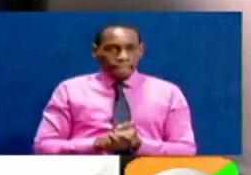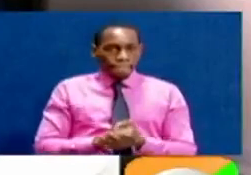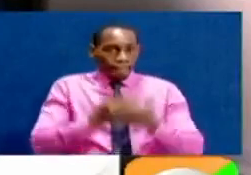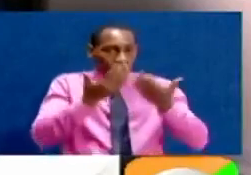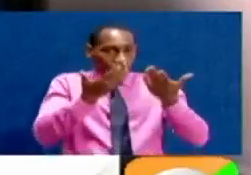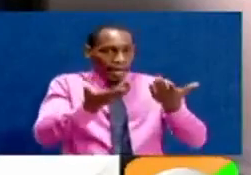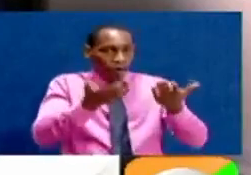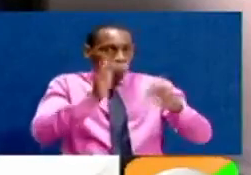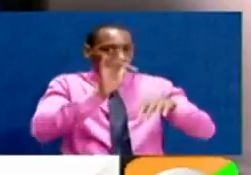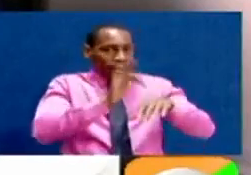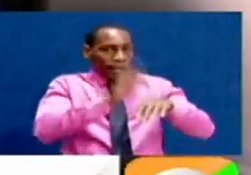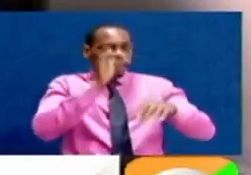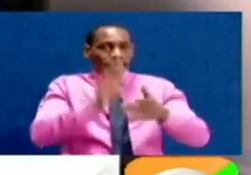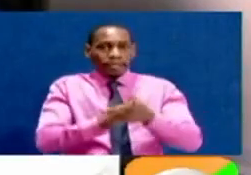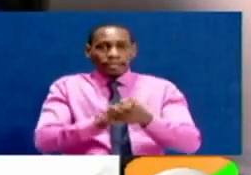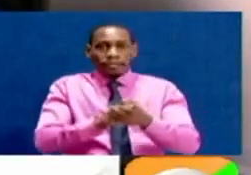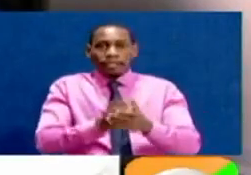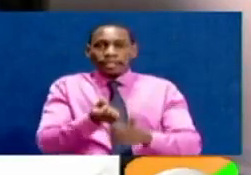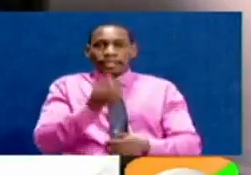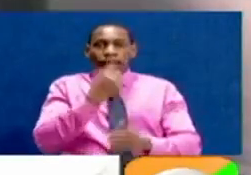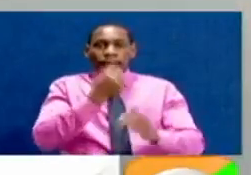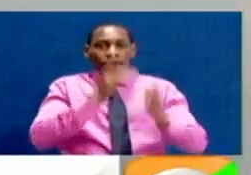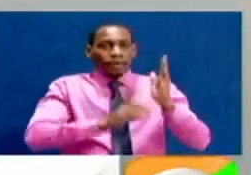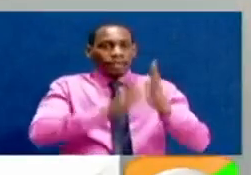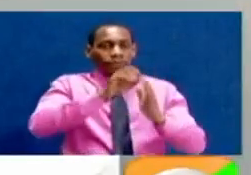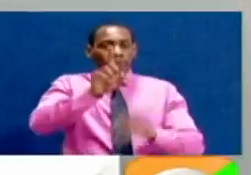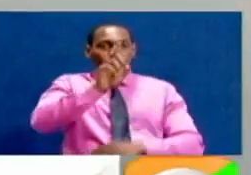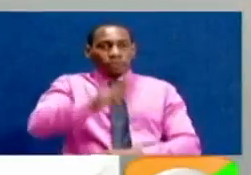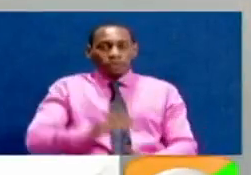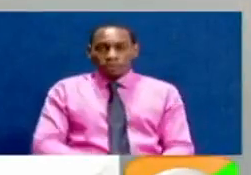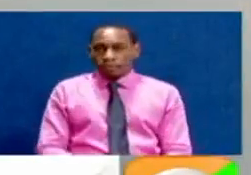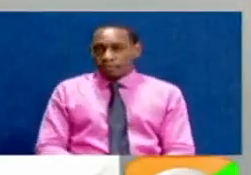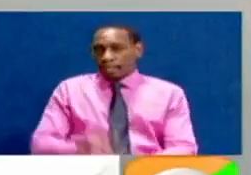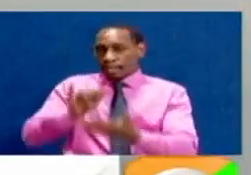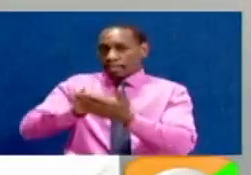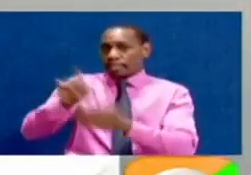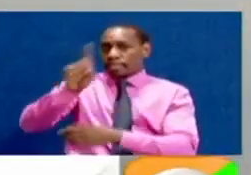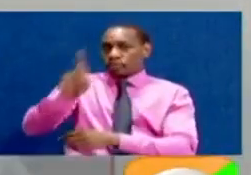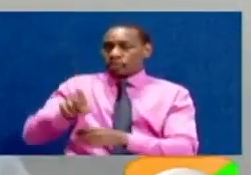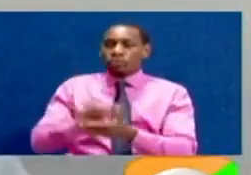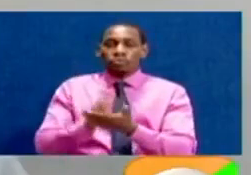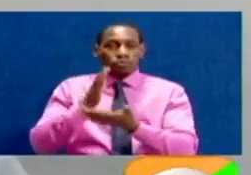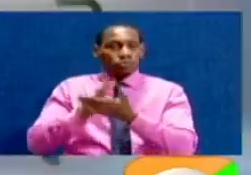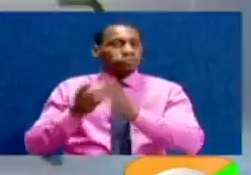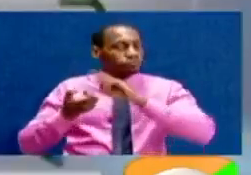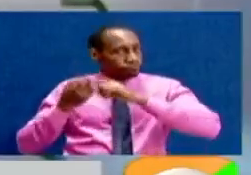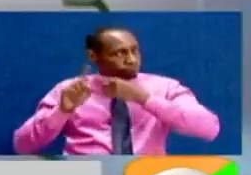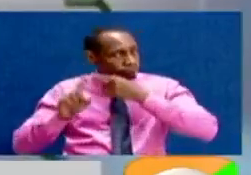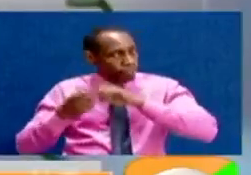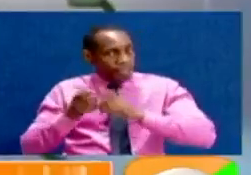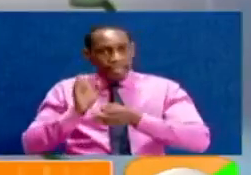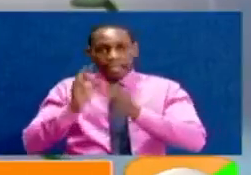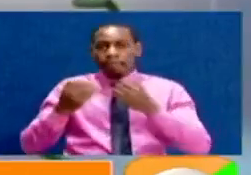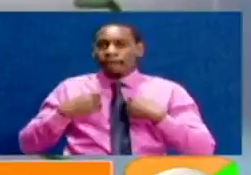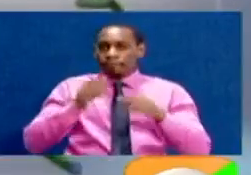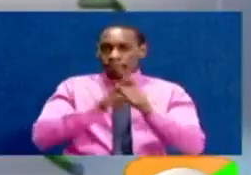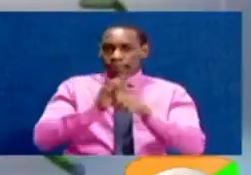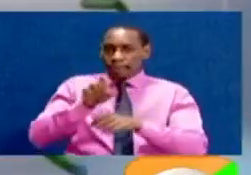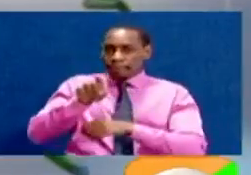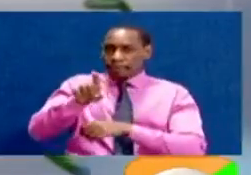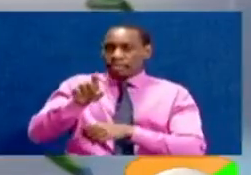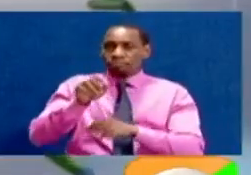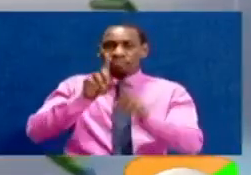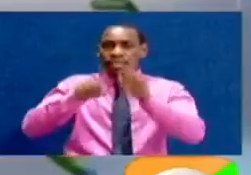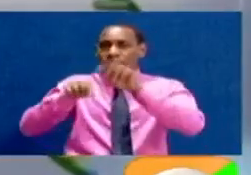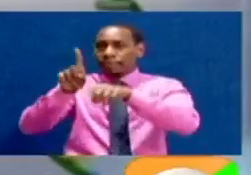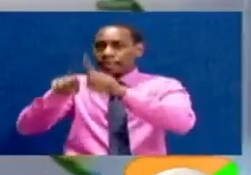affect vaccine development? This is a question that is on many of our minds, that if you have too many strains in circulation, it